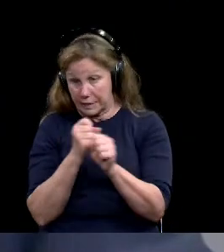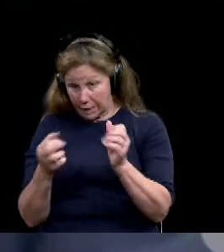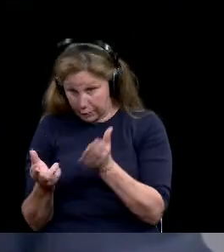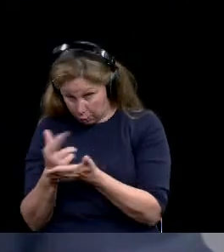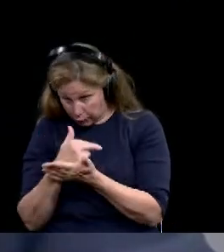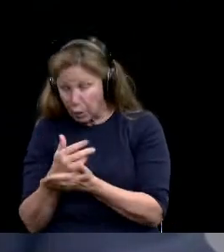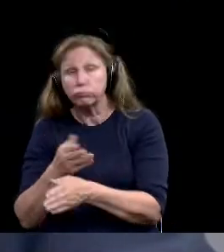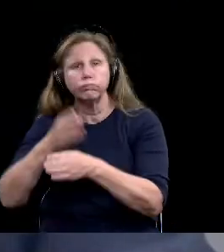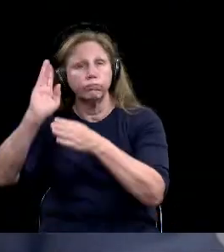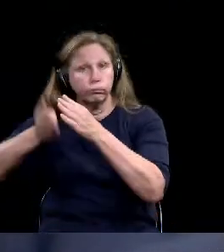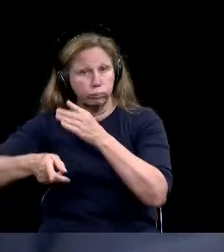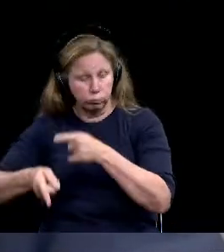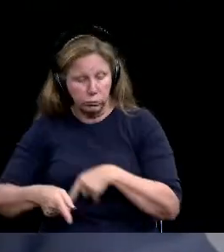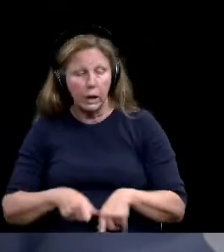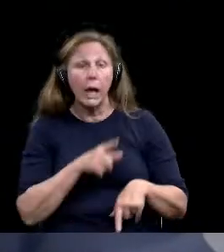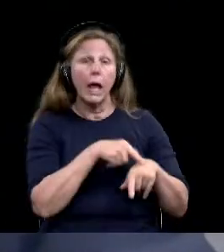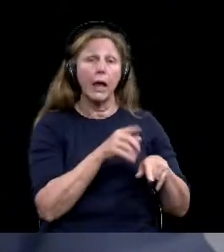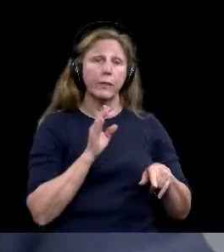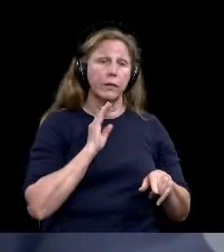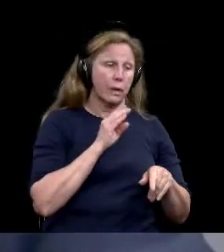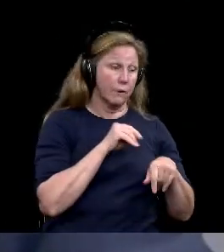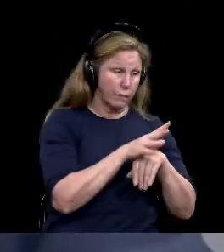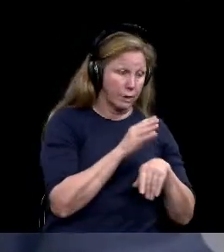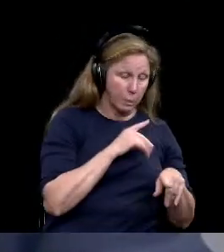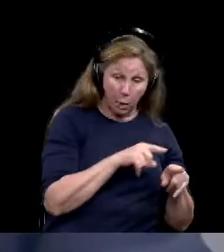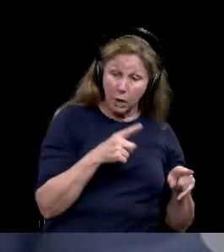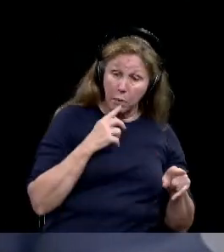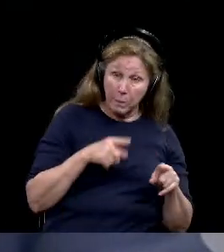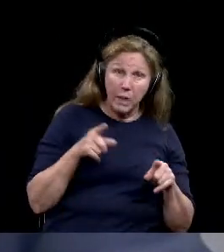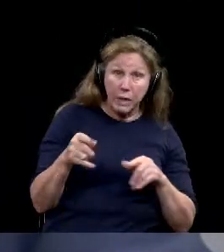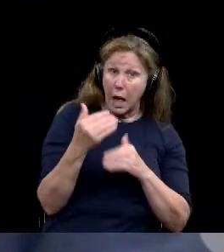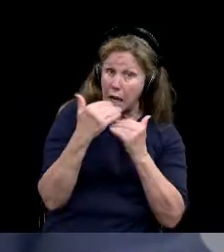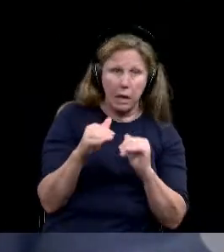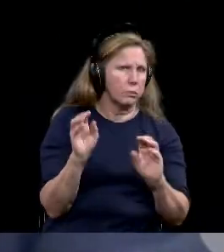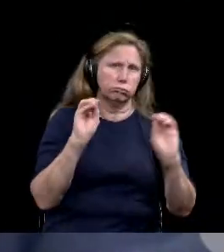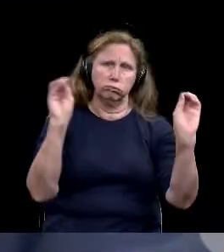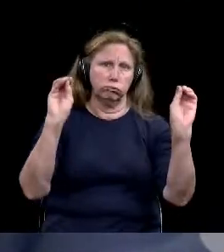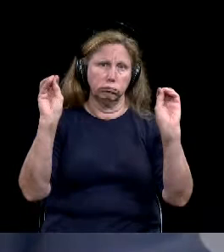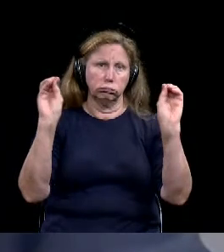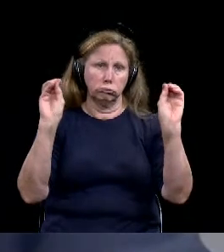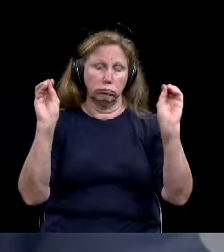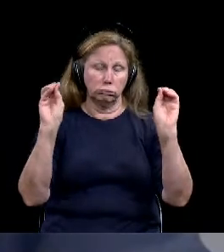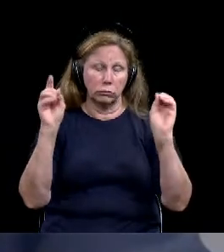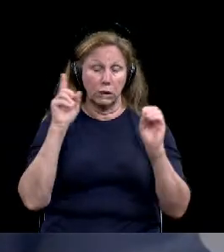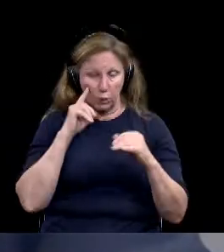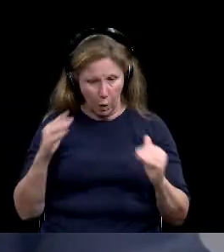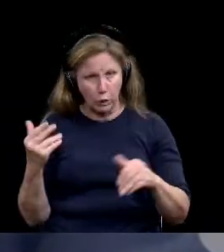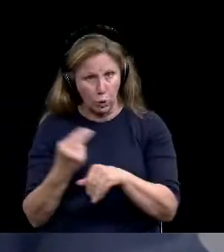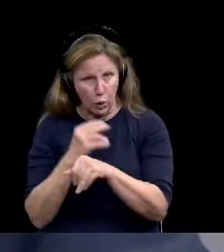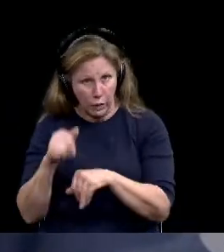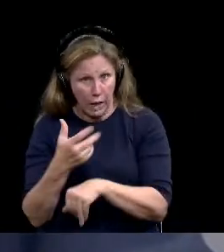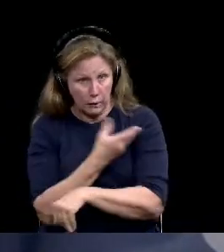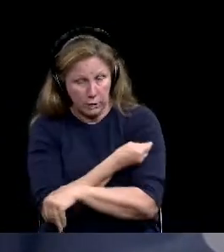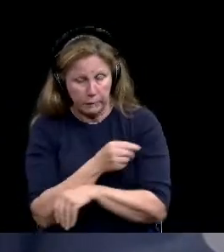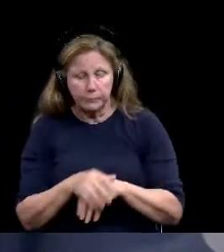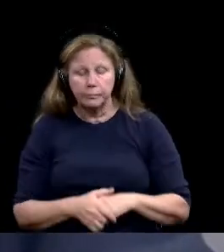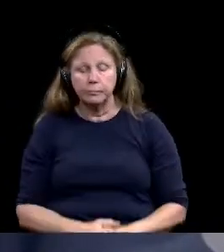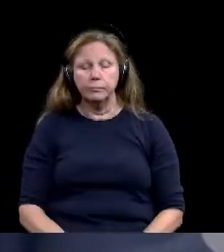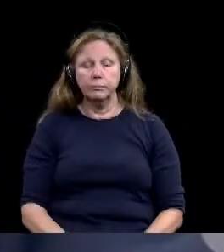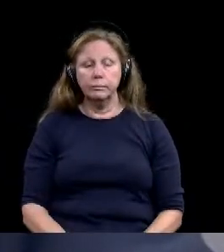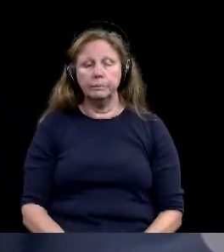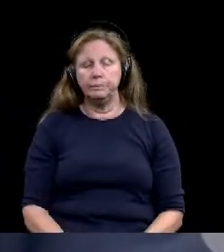vaccine. On Friday last week, the Texas Department of State Health Services notified